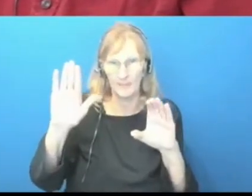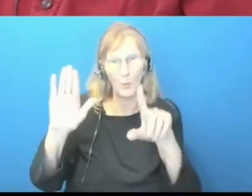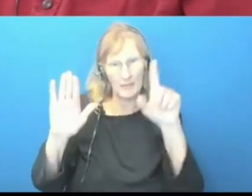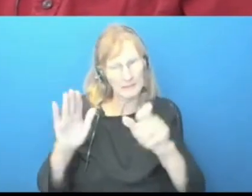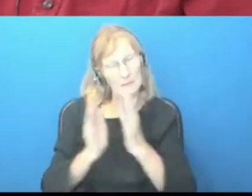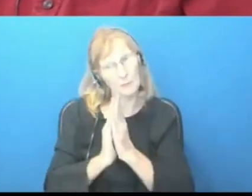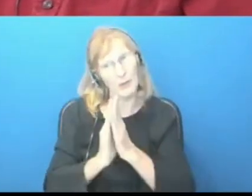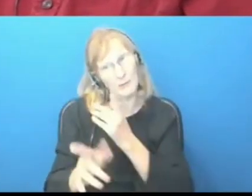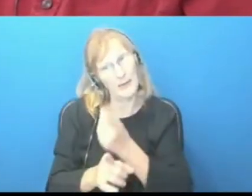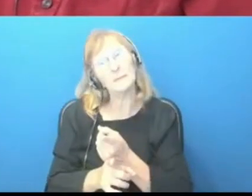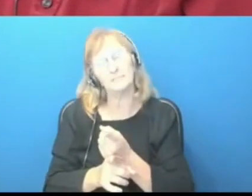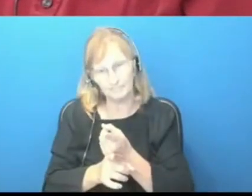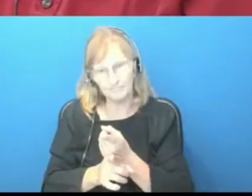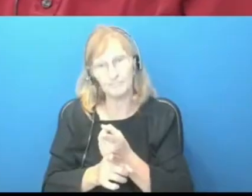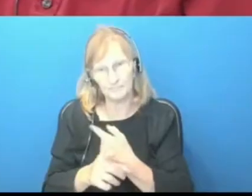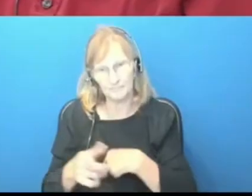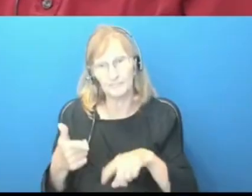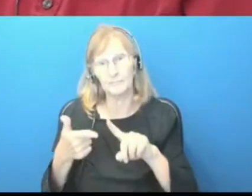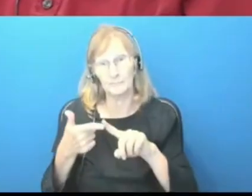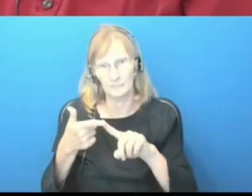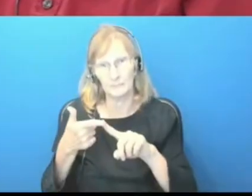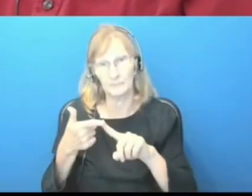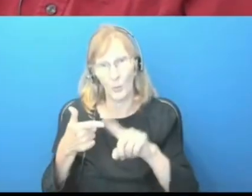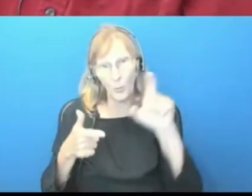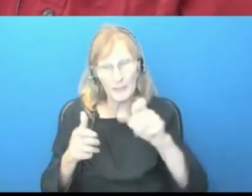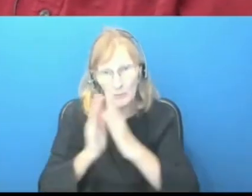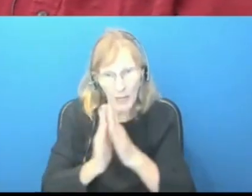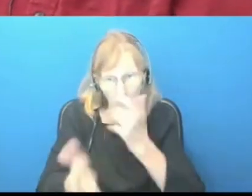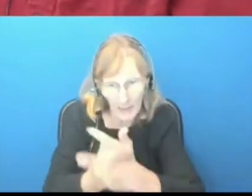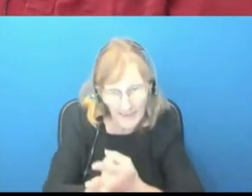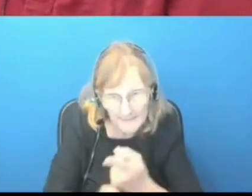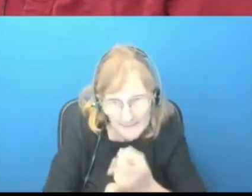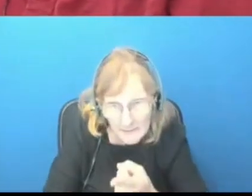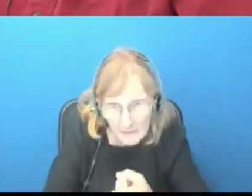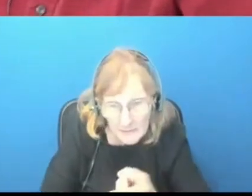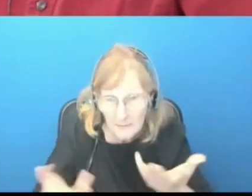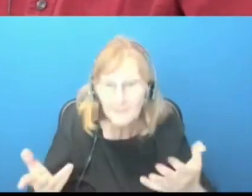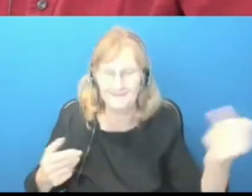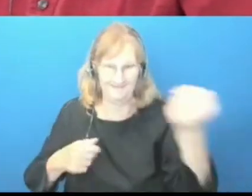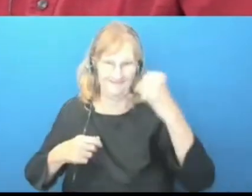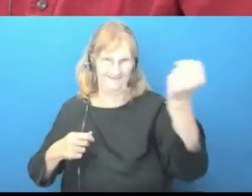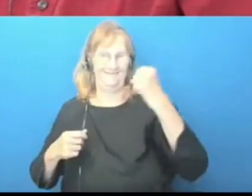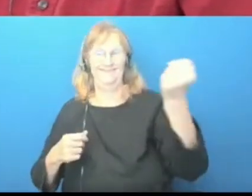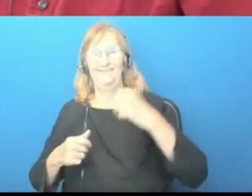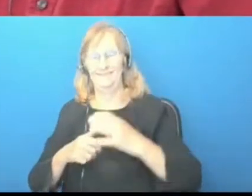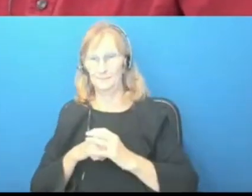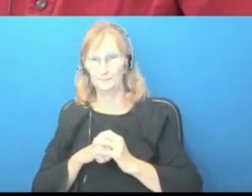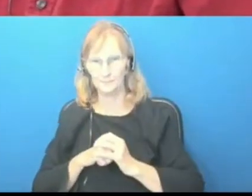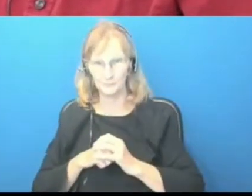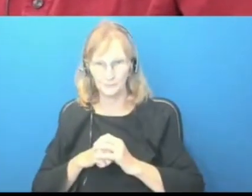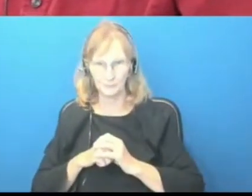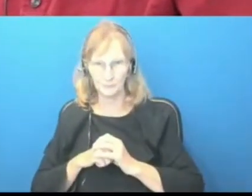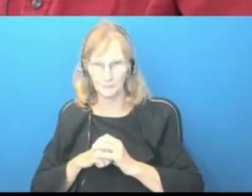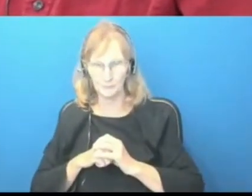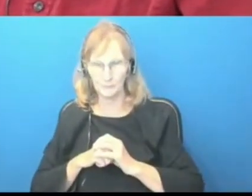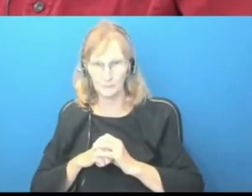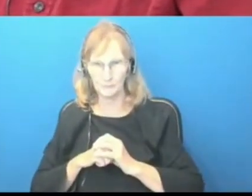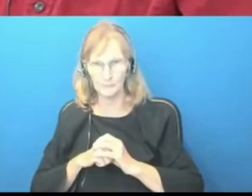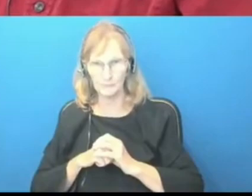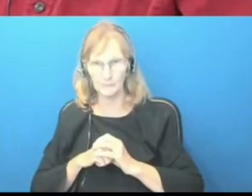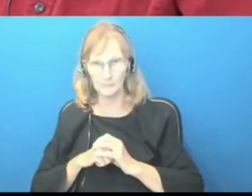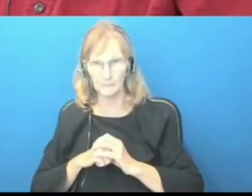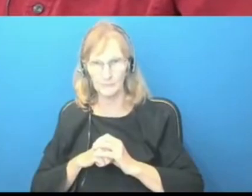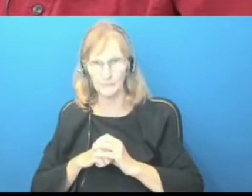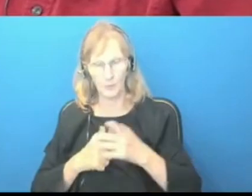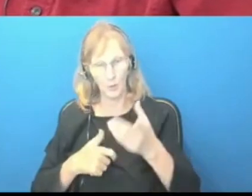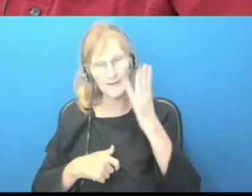we? We sure need prayer, don't we? Yes. So as you've grown in your own